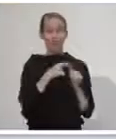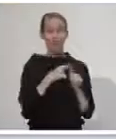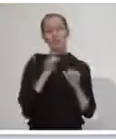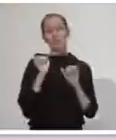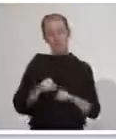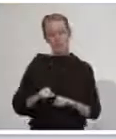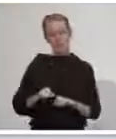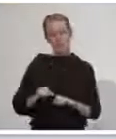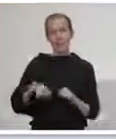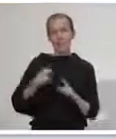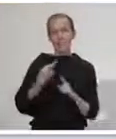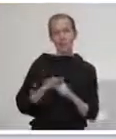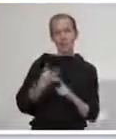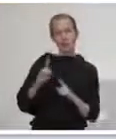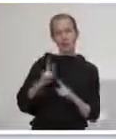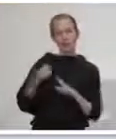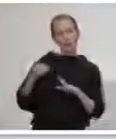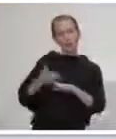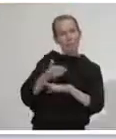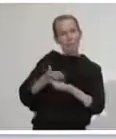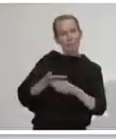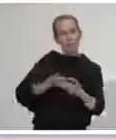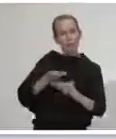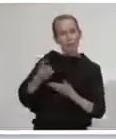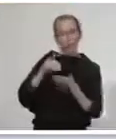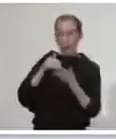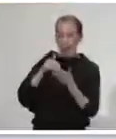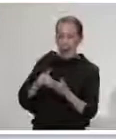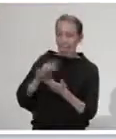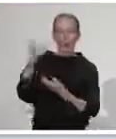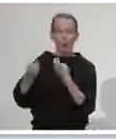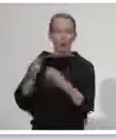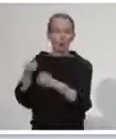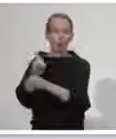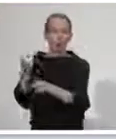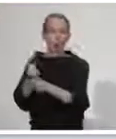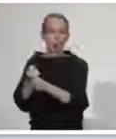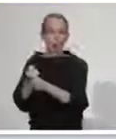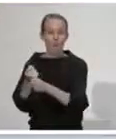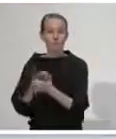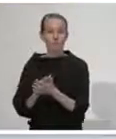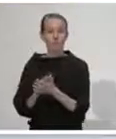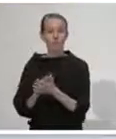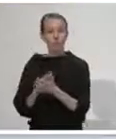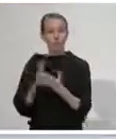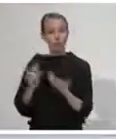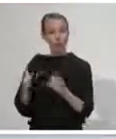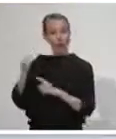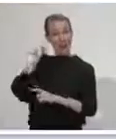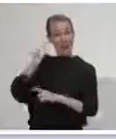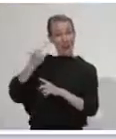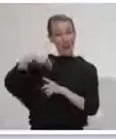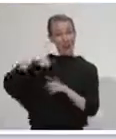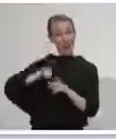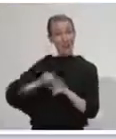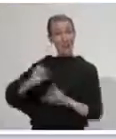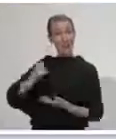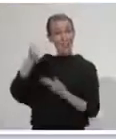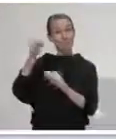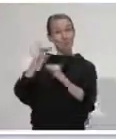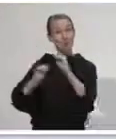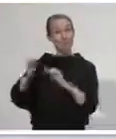labour markets will be a key part of our response. That is something you will have seen from the last budget. We put an extra, from